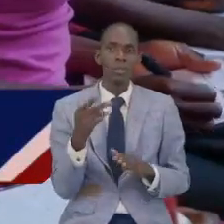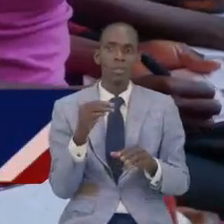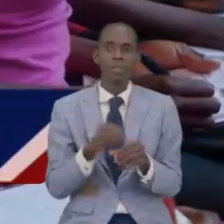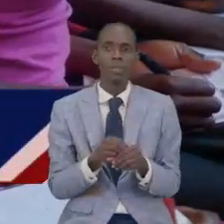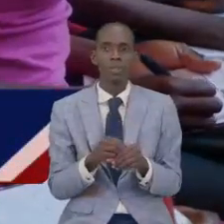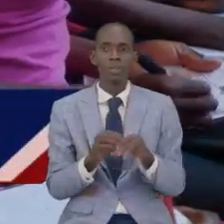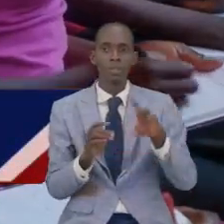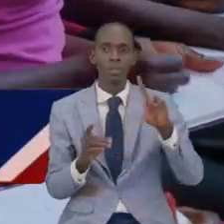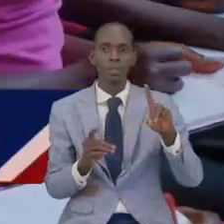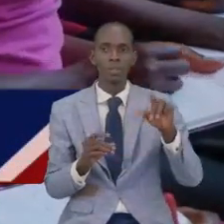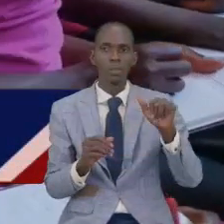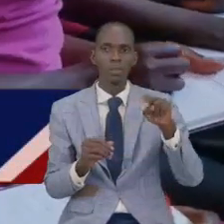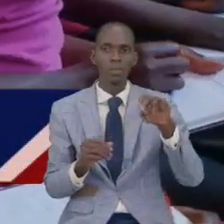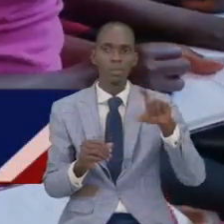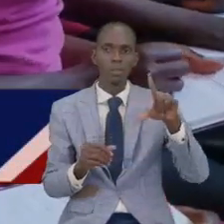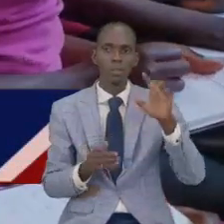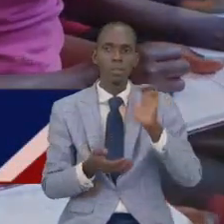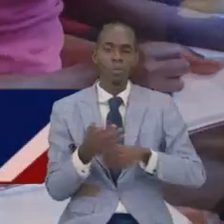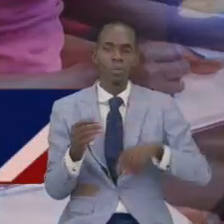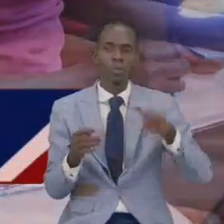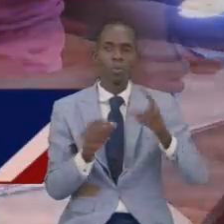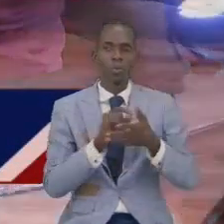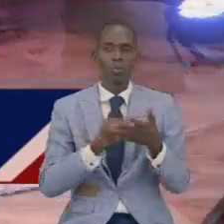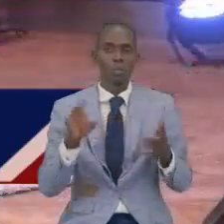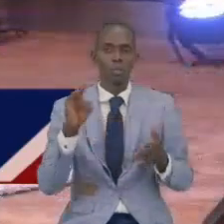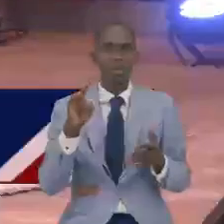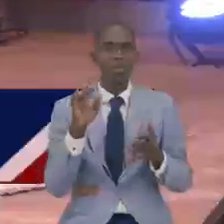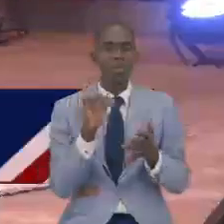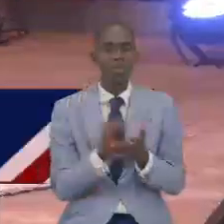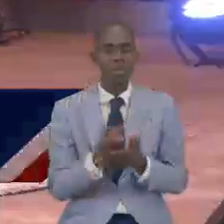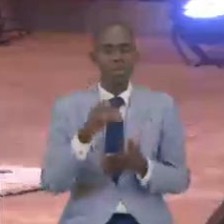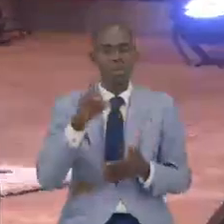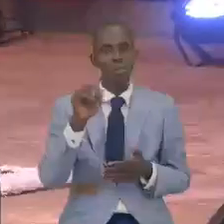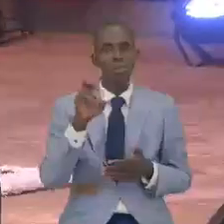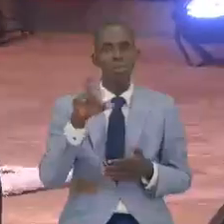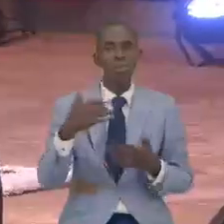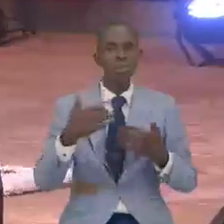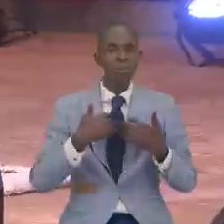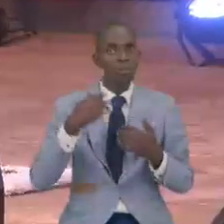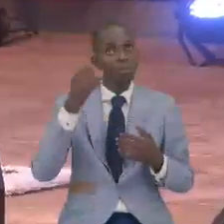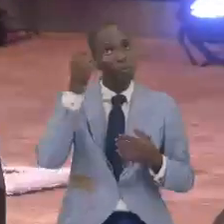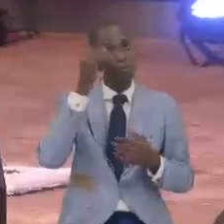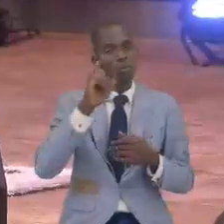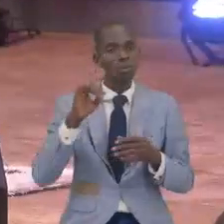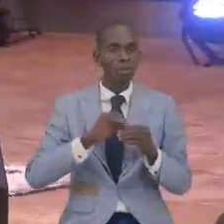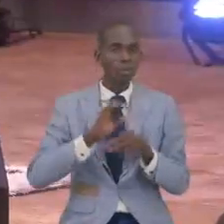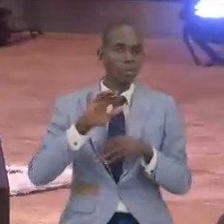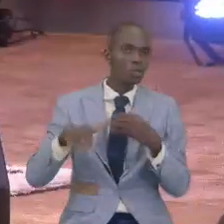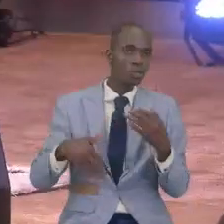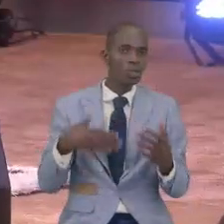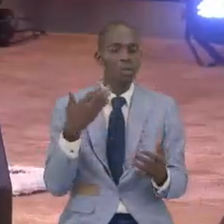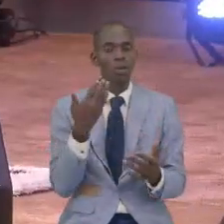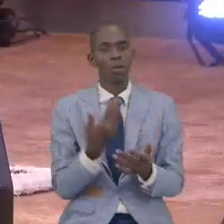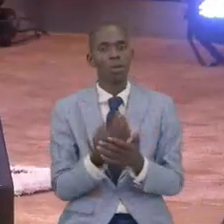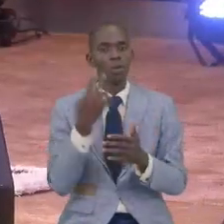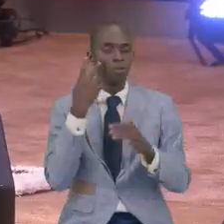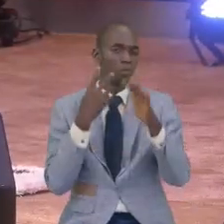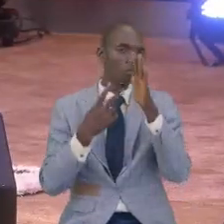We've read in Daniel chapter 1, verse 17, that Daniel had understanding in all visions and dreams. What kind of